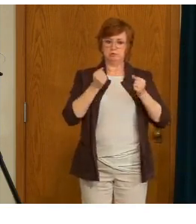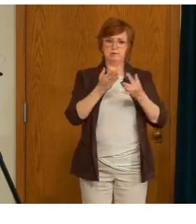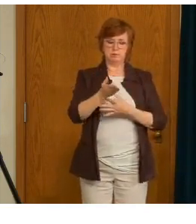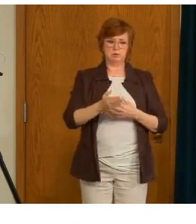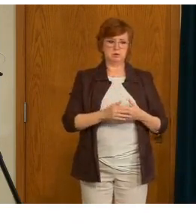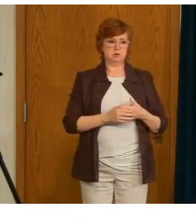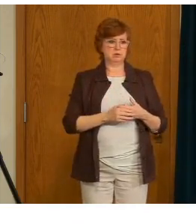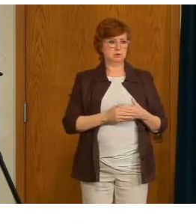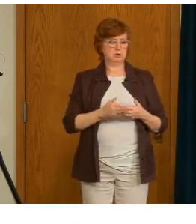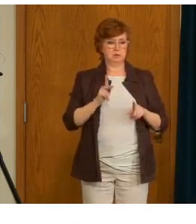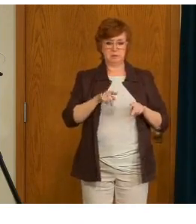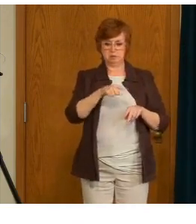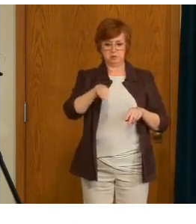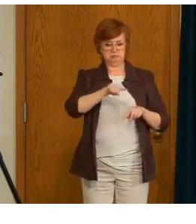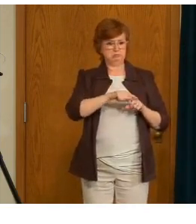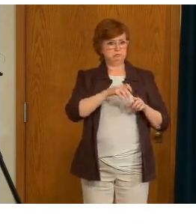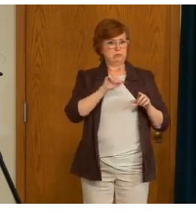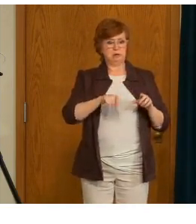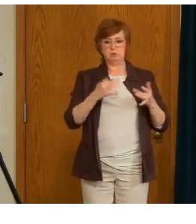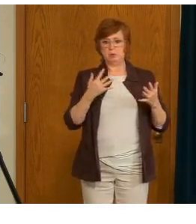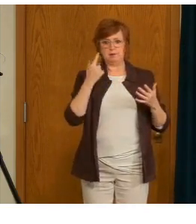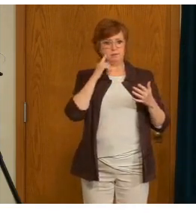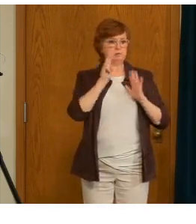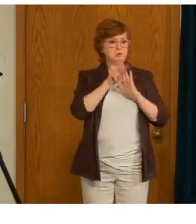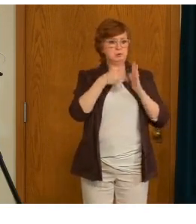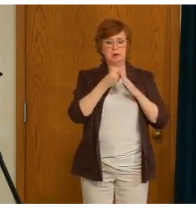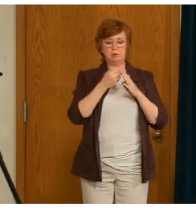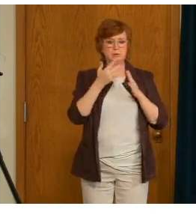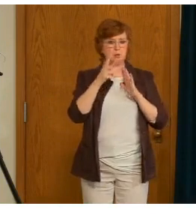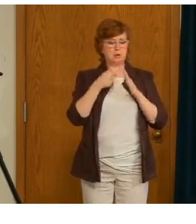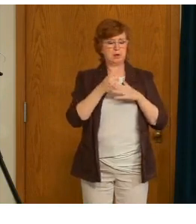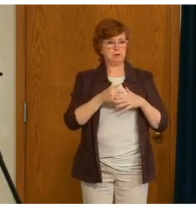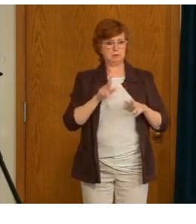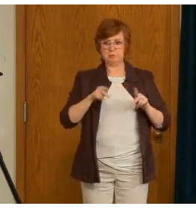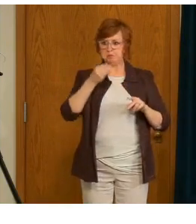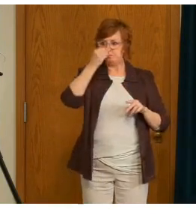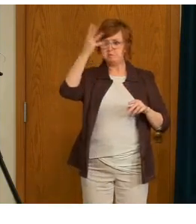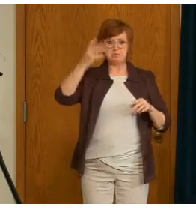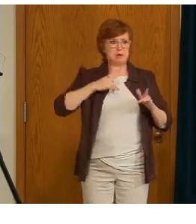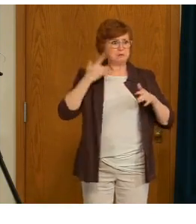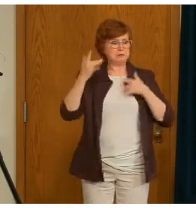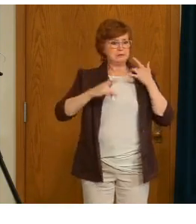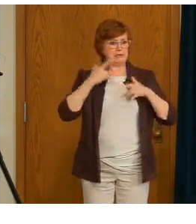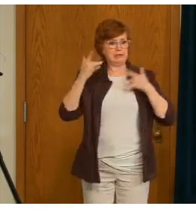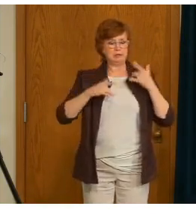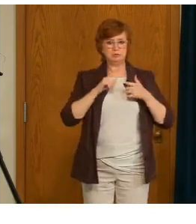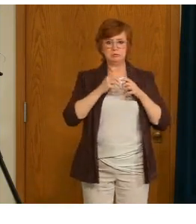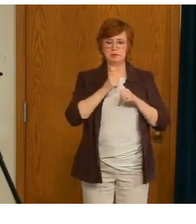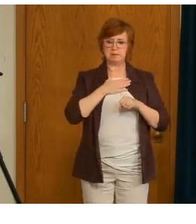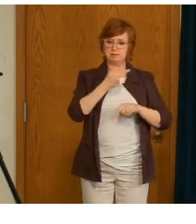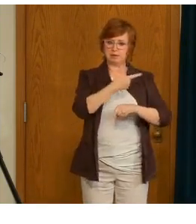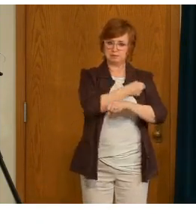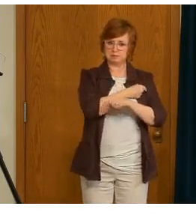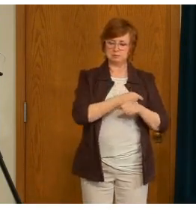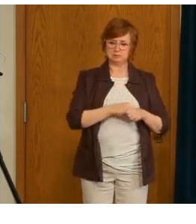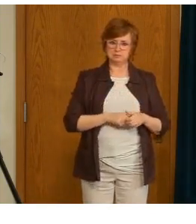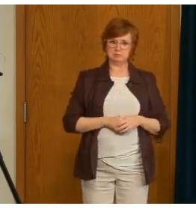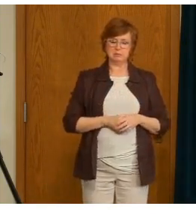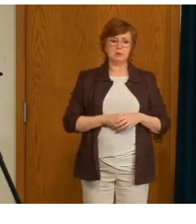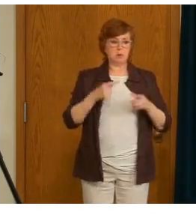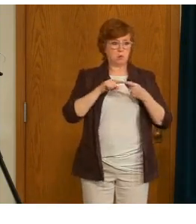that are going through those drive-through. Even though they're a couple-hour wait, people are very excited and very encouraged to get their vaccine right away.